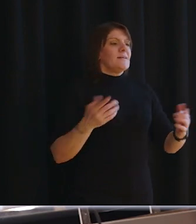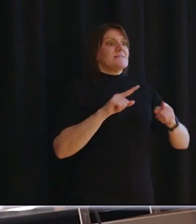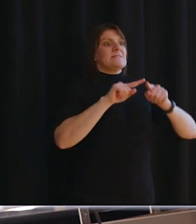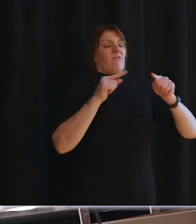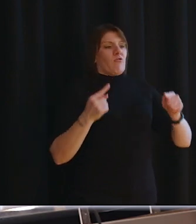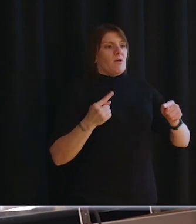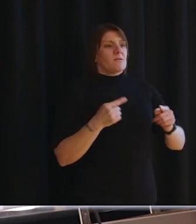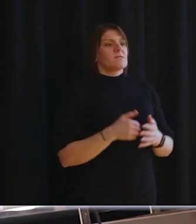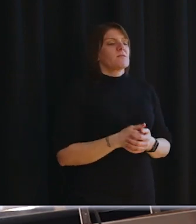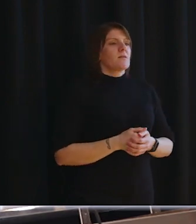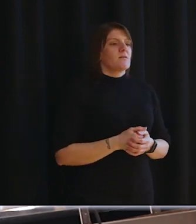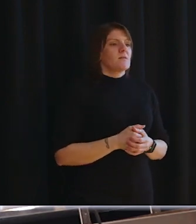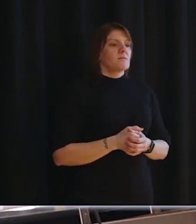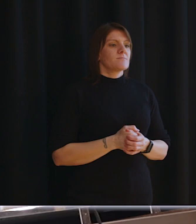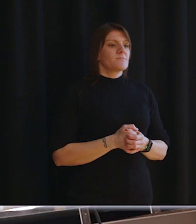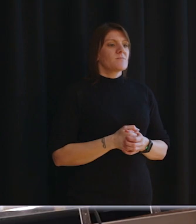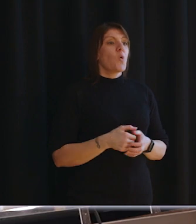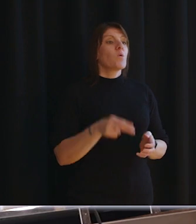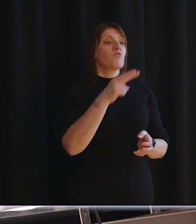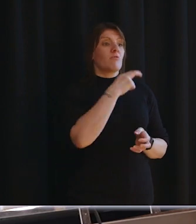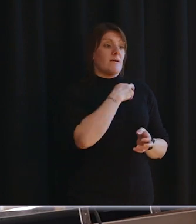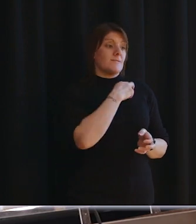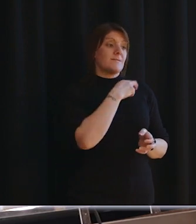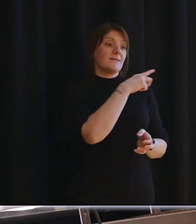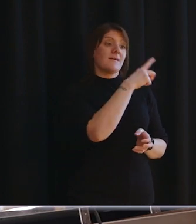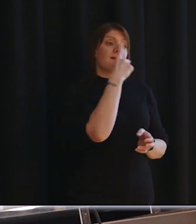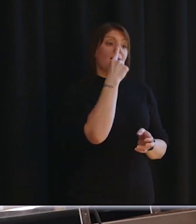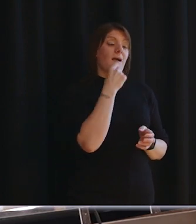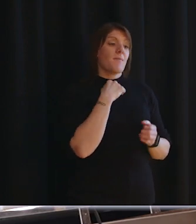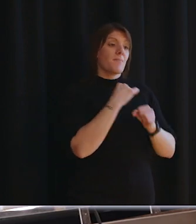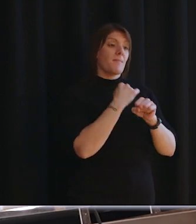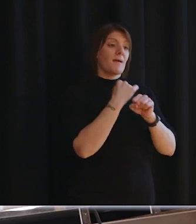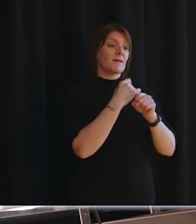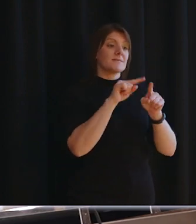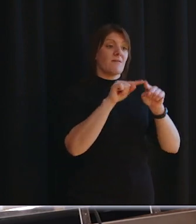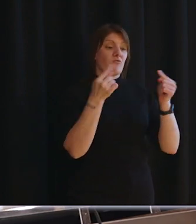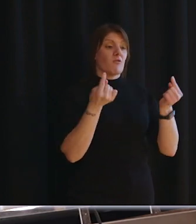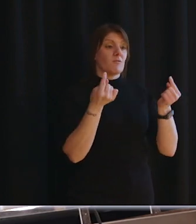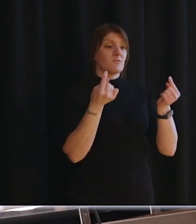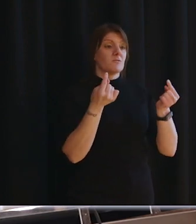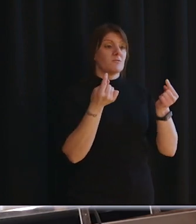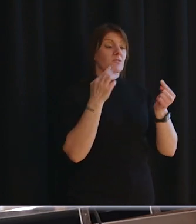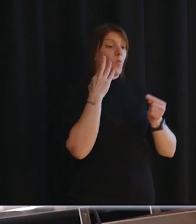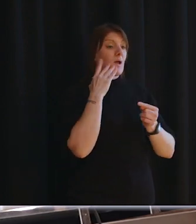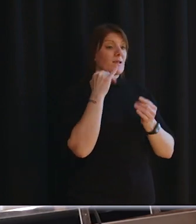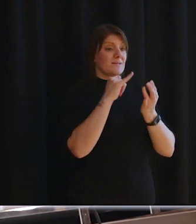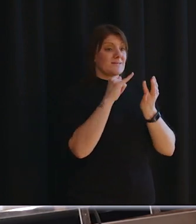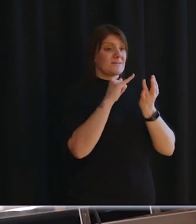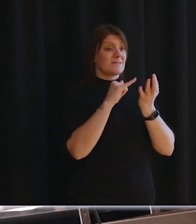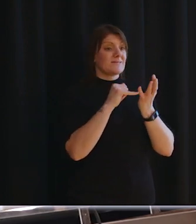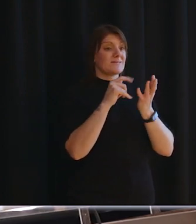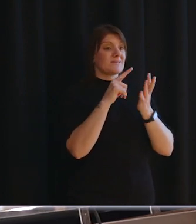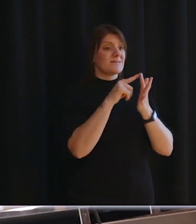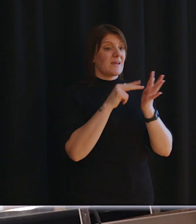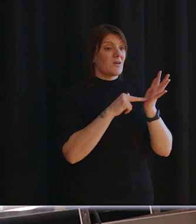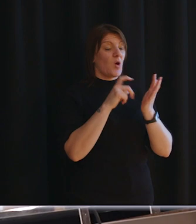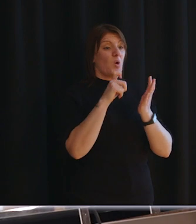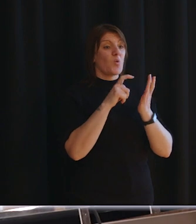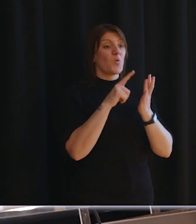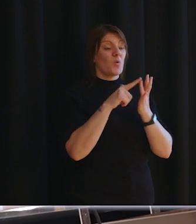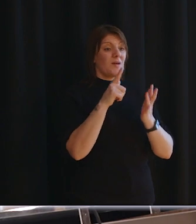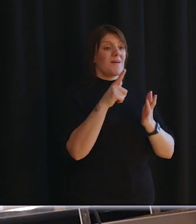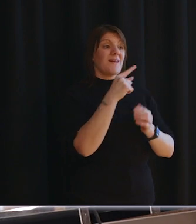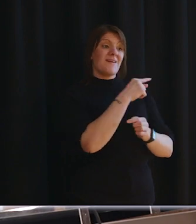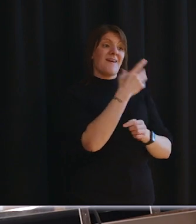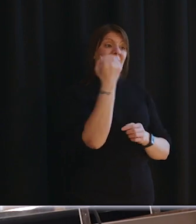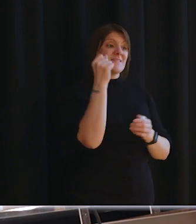that. But the only reason that I could make a difference when I was a SENCo was because I had all that experience of being a special needs teacher. I